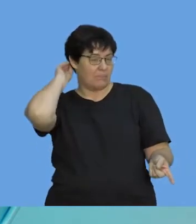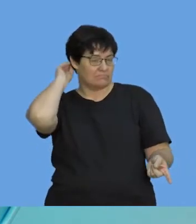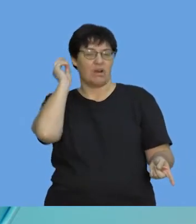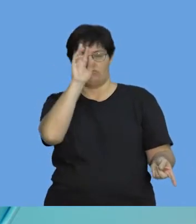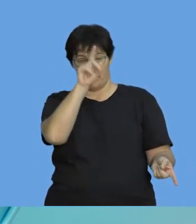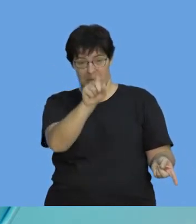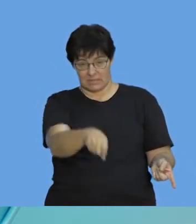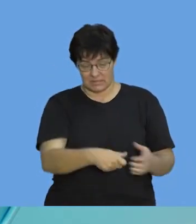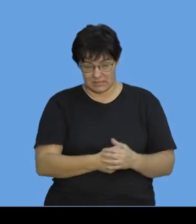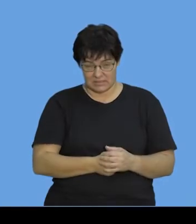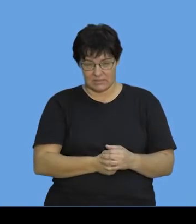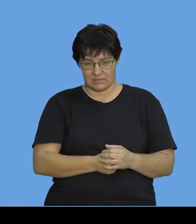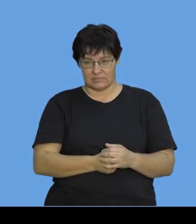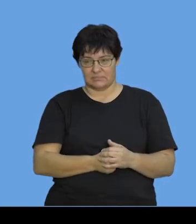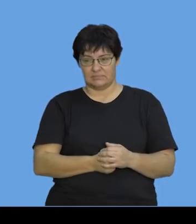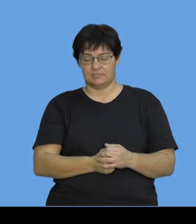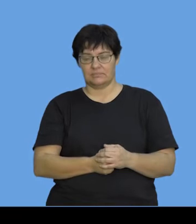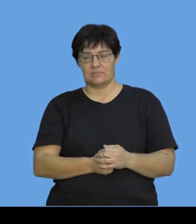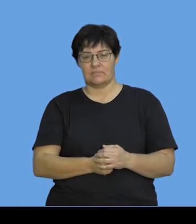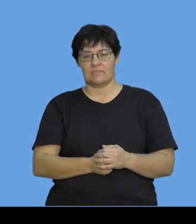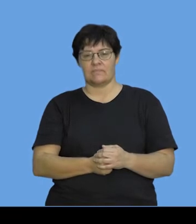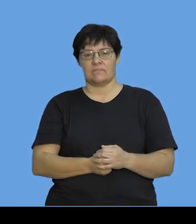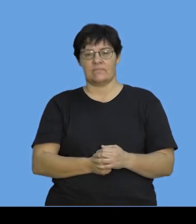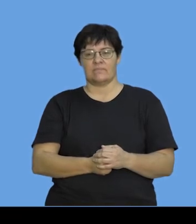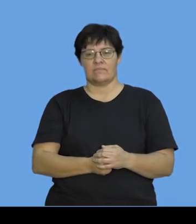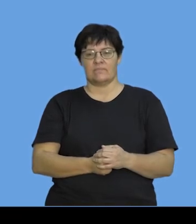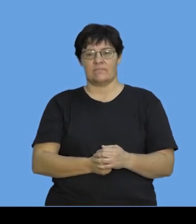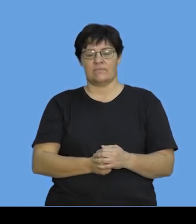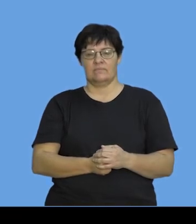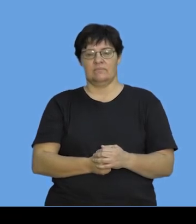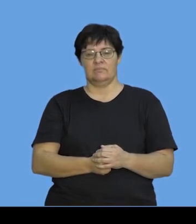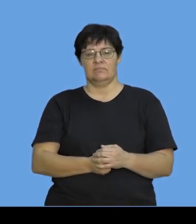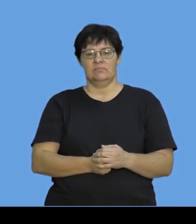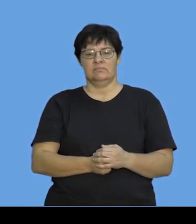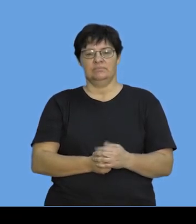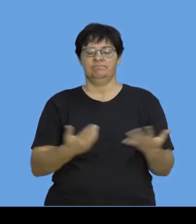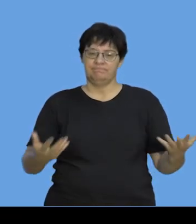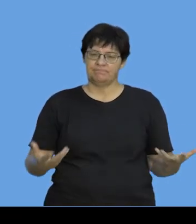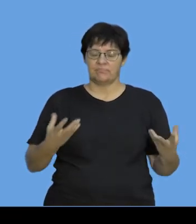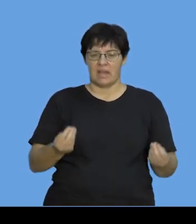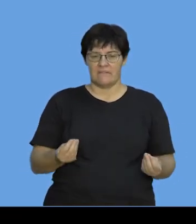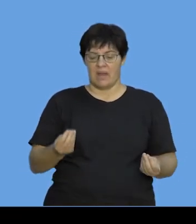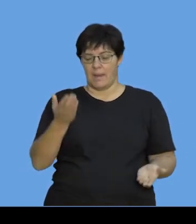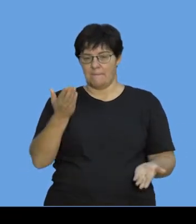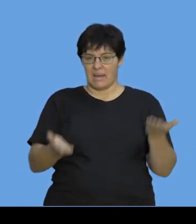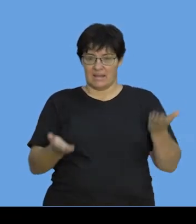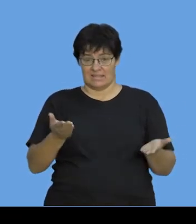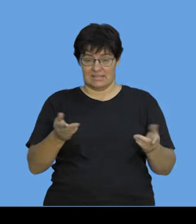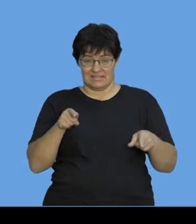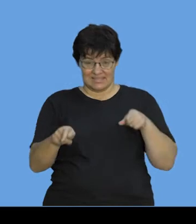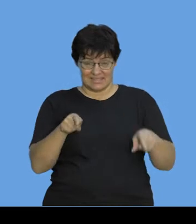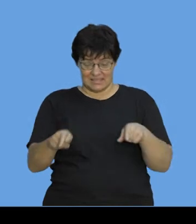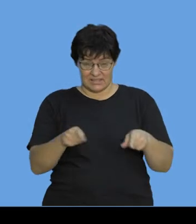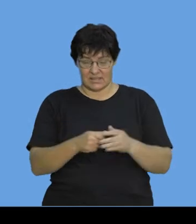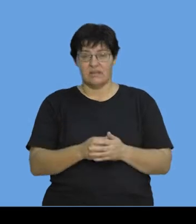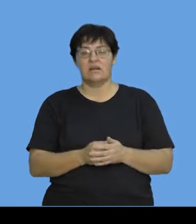the mole is all about. Okay, right. And then furthermore, when we have a balanced equation, you'll use these